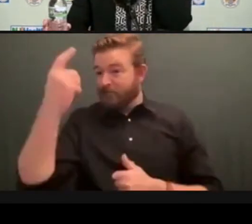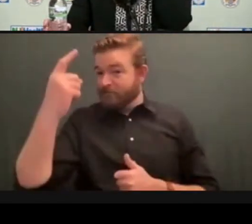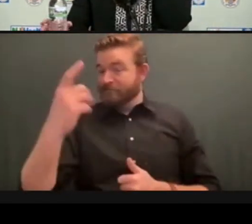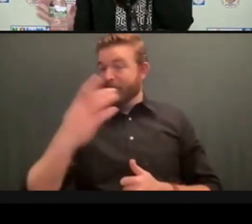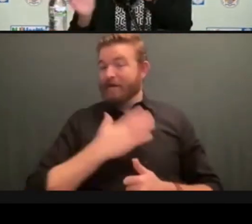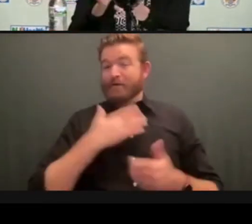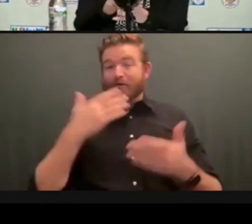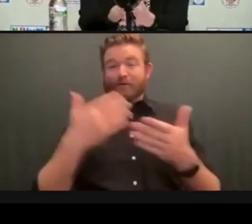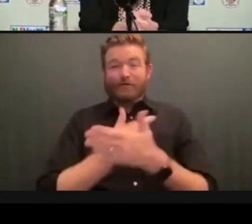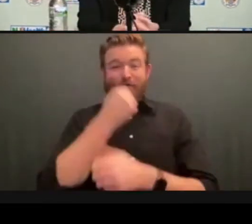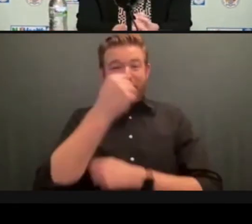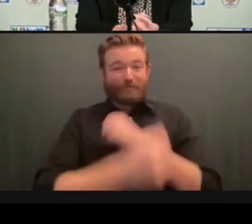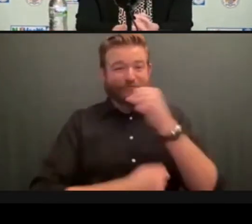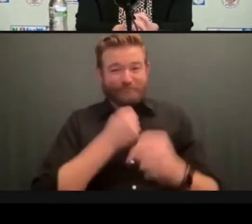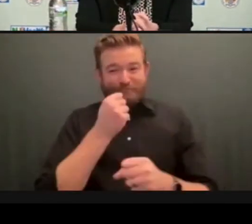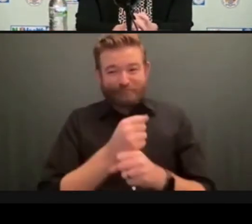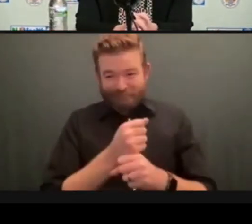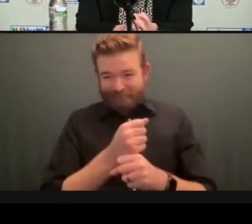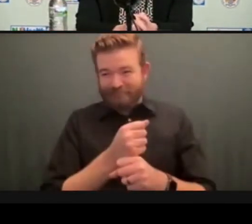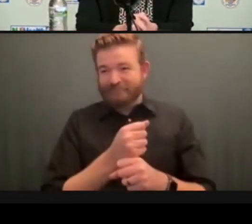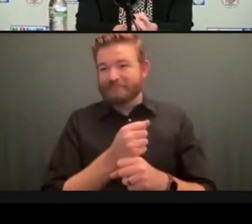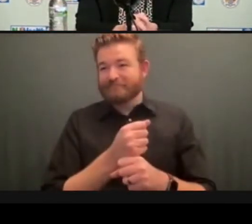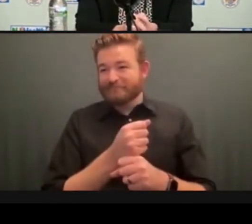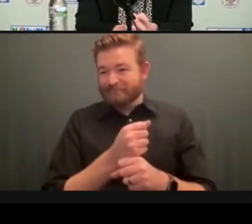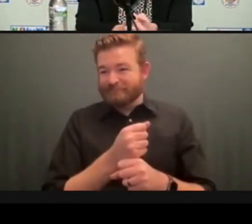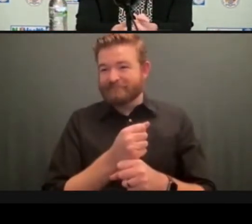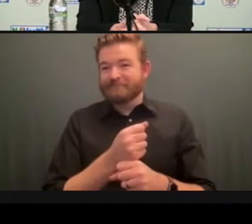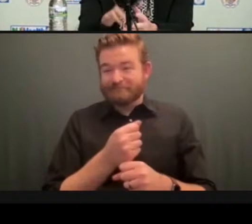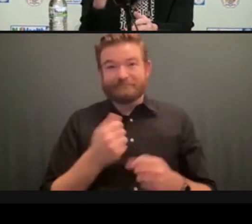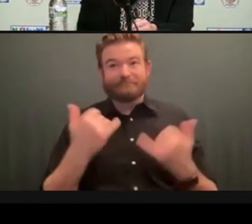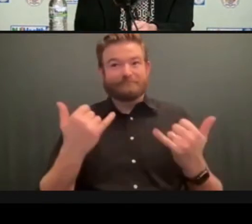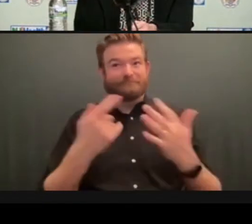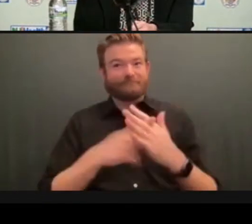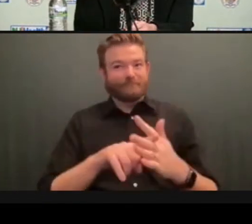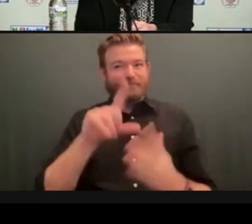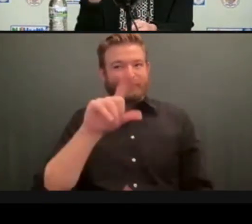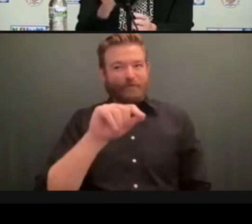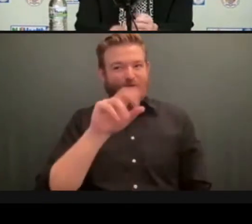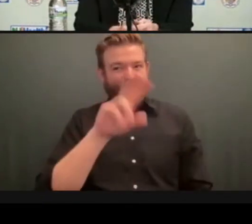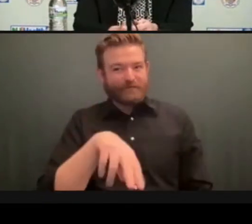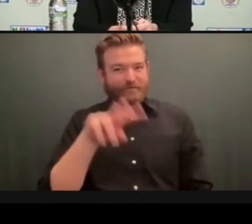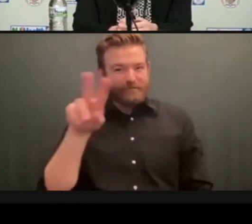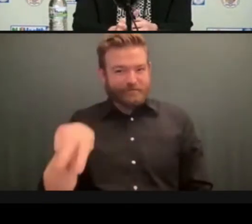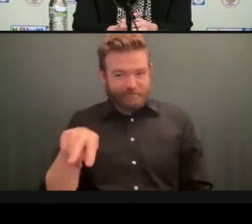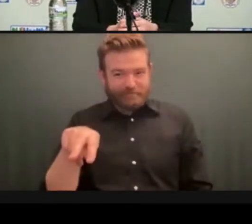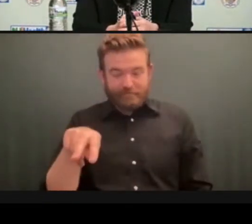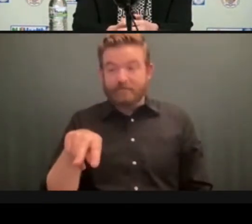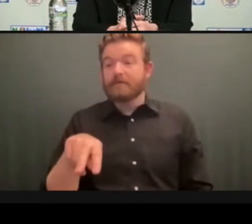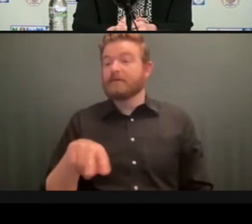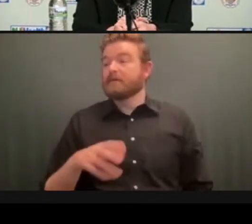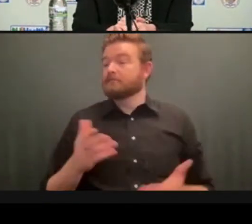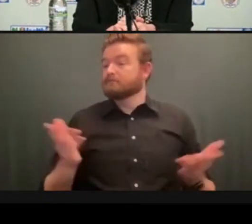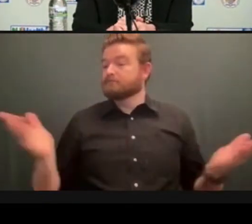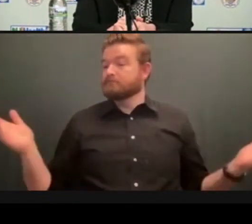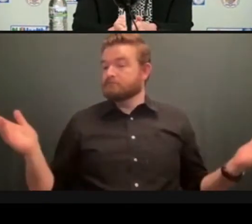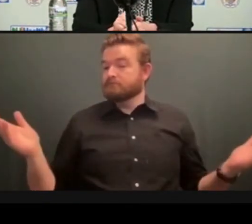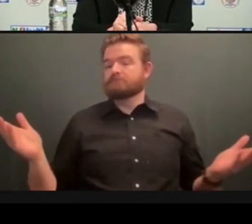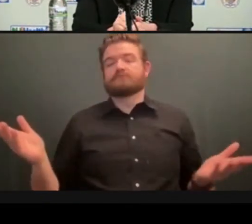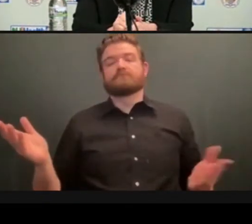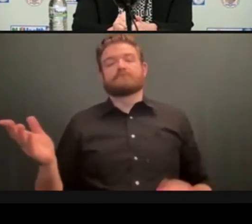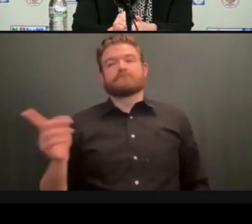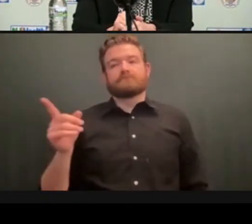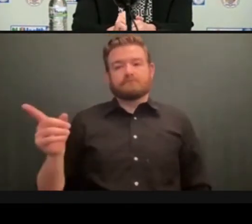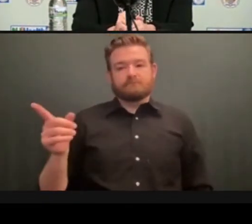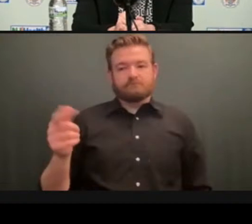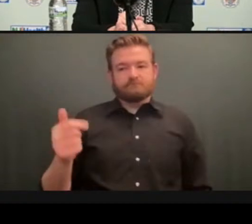year 2022 with the woman who needs no introduction, the Commissioner of the Department of Health, Judy Persicelli, her colleague, another